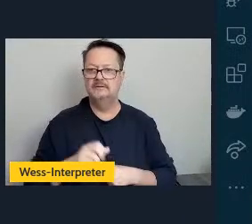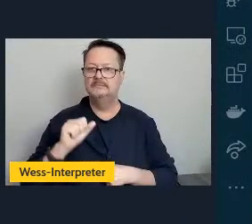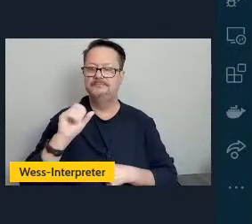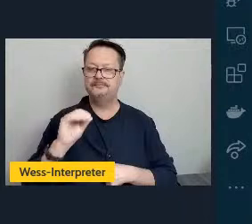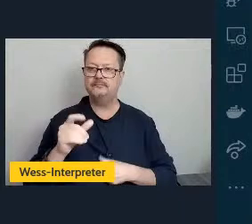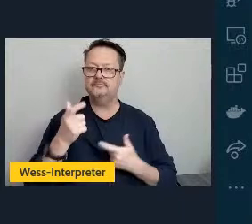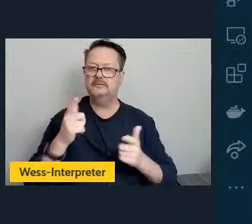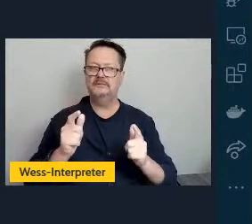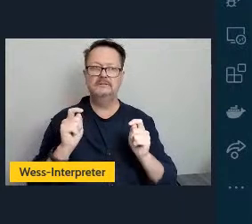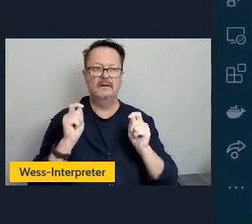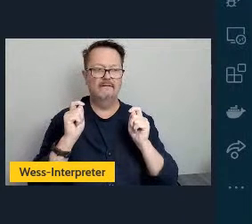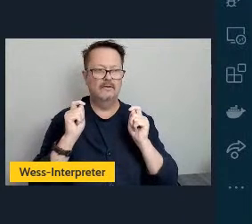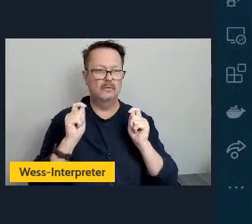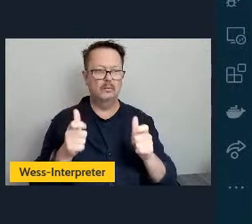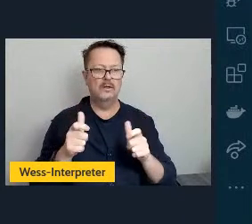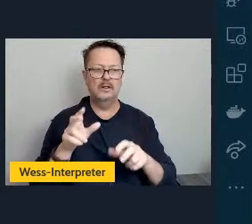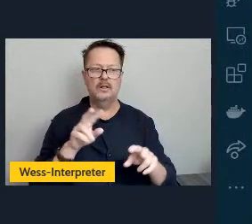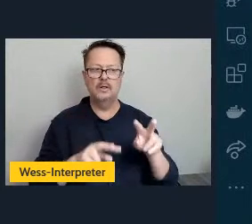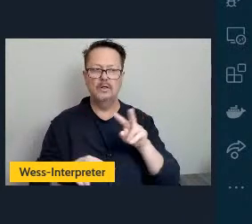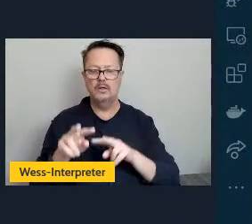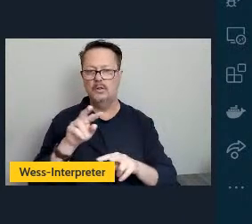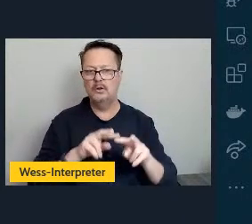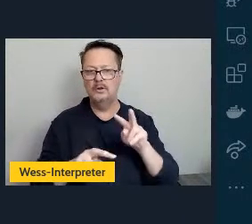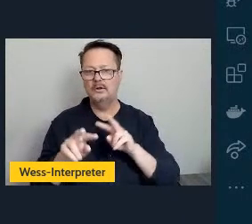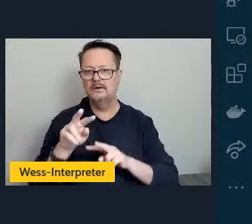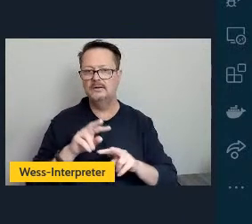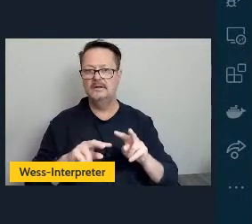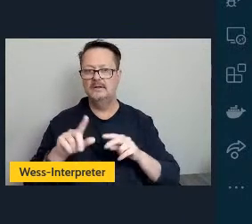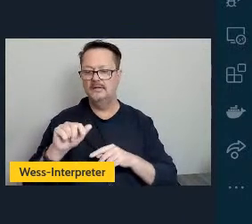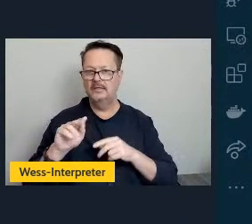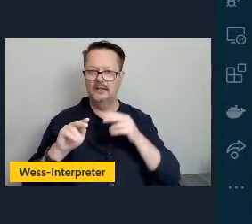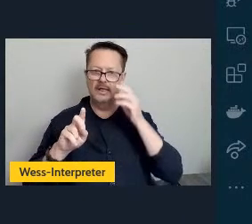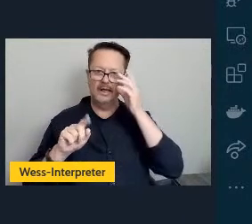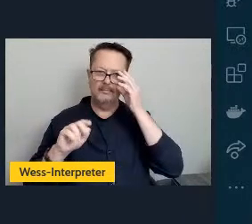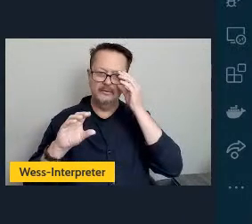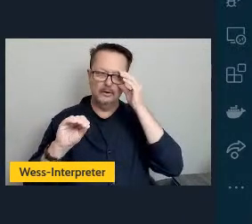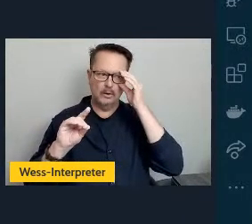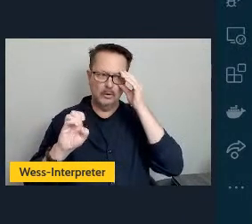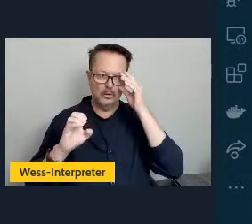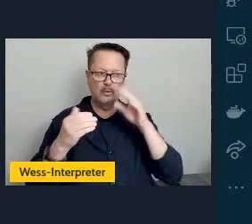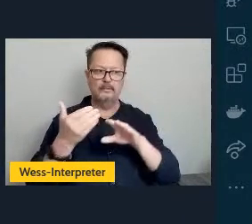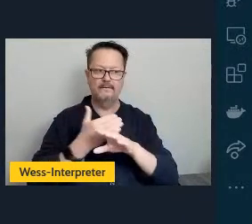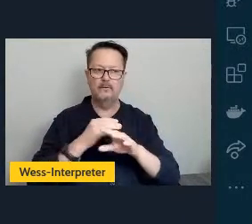let's have a quick look into our Lambda code before we deploy.